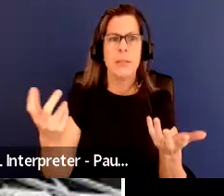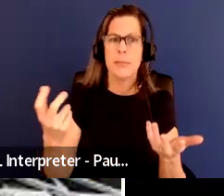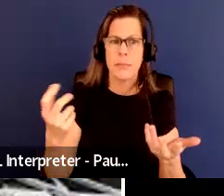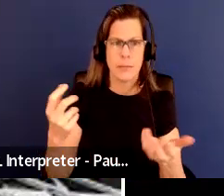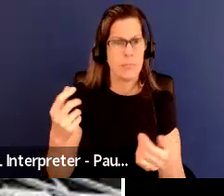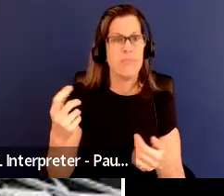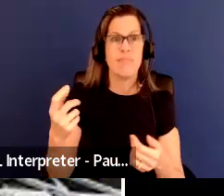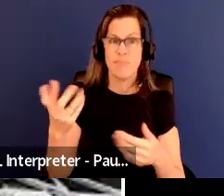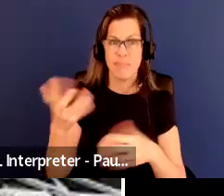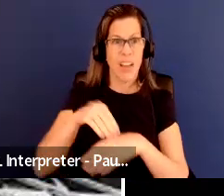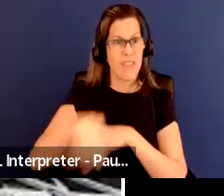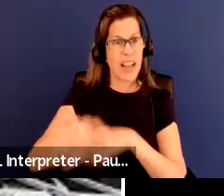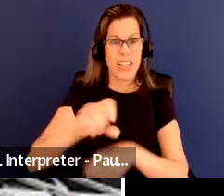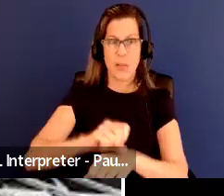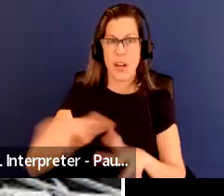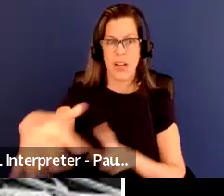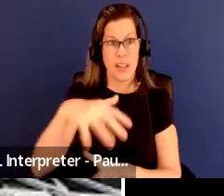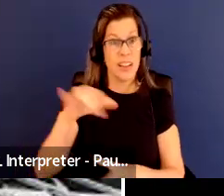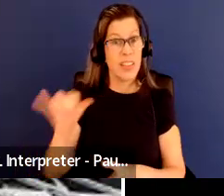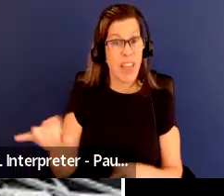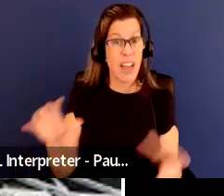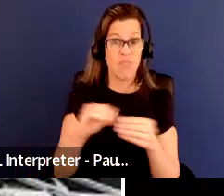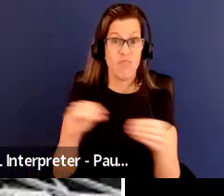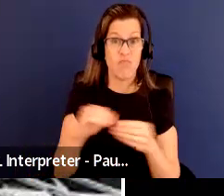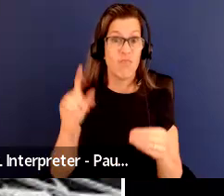affecting working conditions. Does this rhetoric sound familiar?